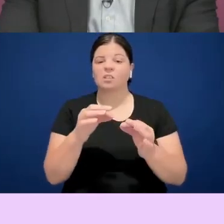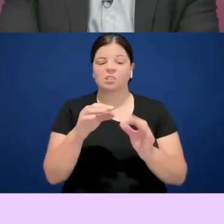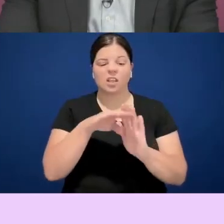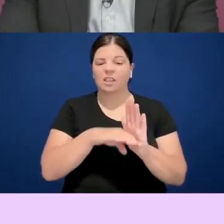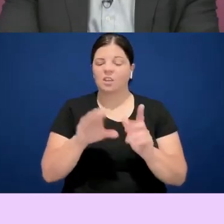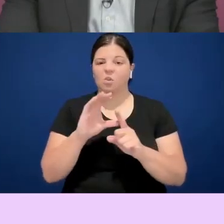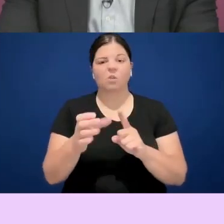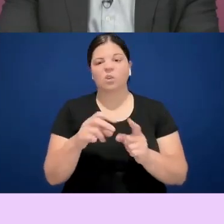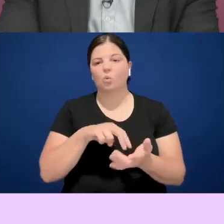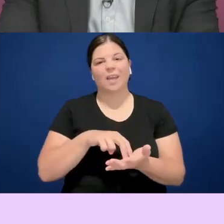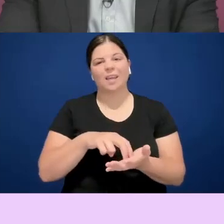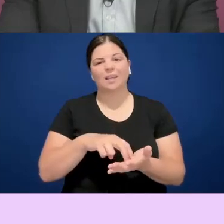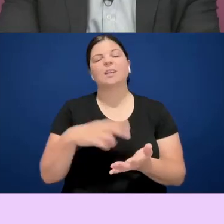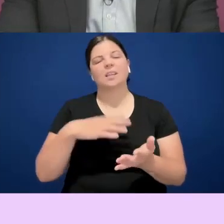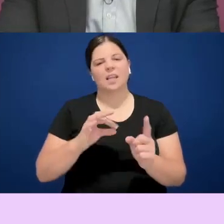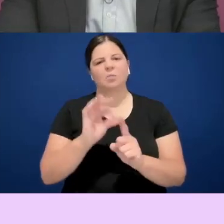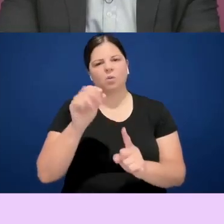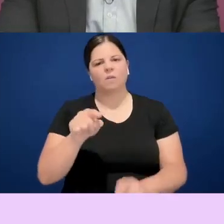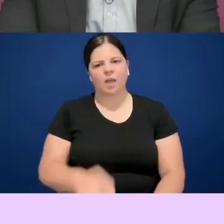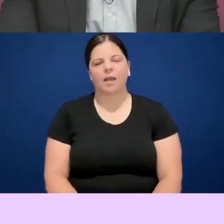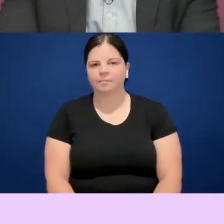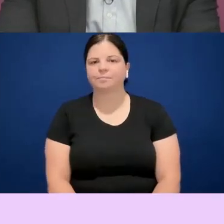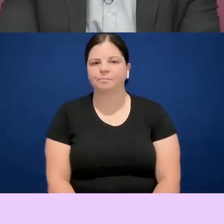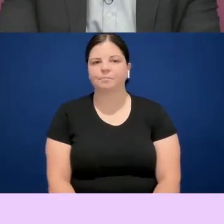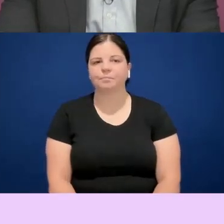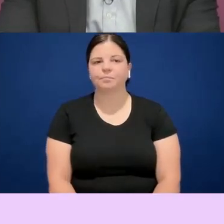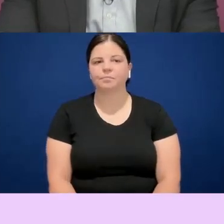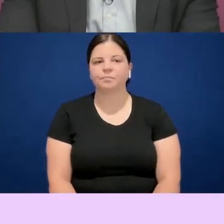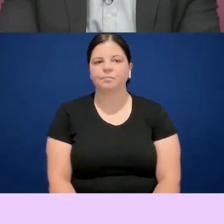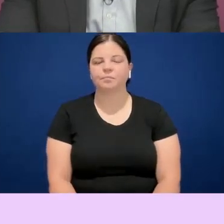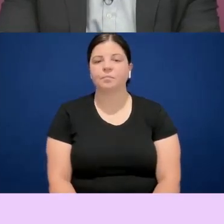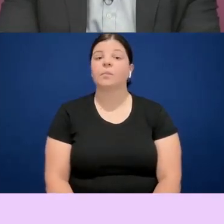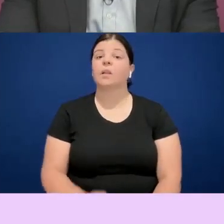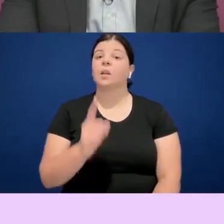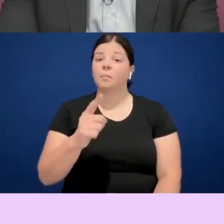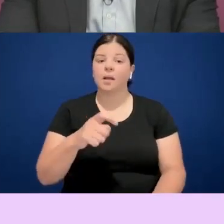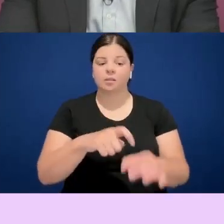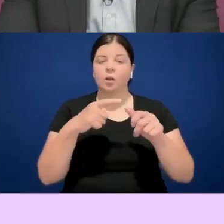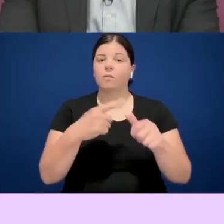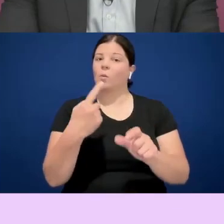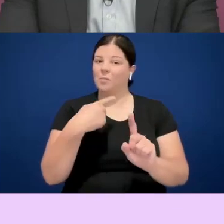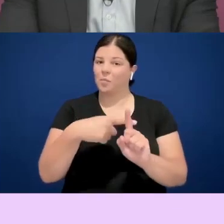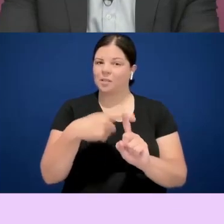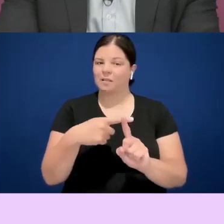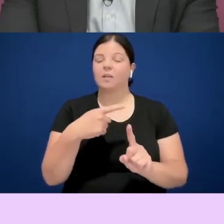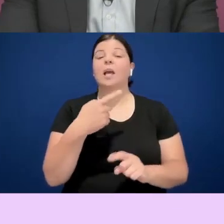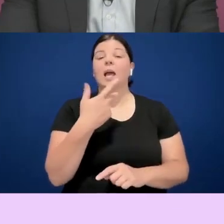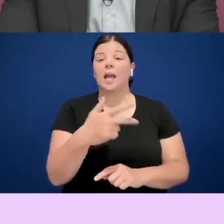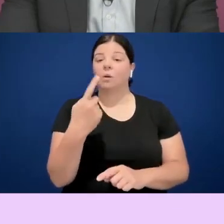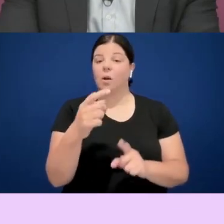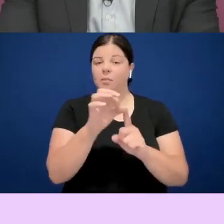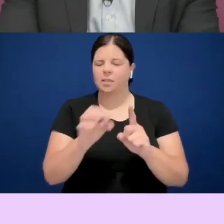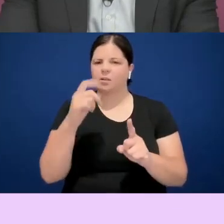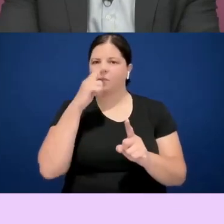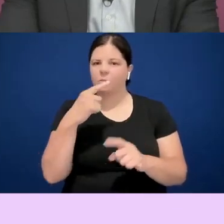work to be done in this area. One of the encouraging results from the survey was that 81% of respondents agreed that they